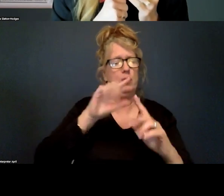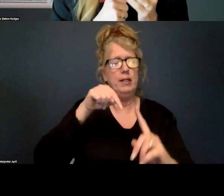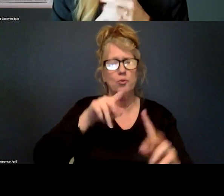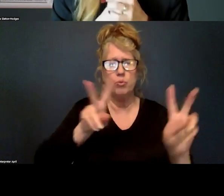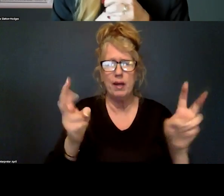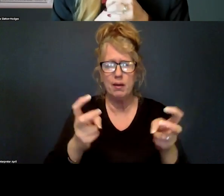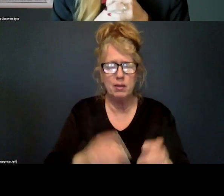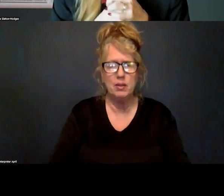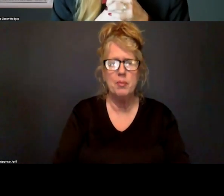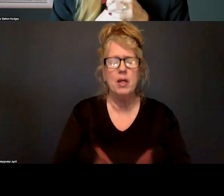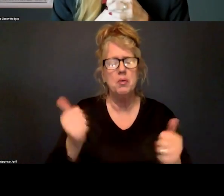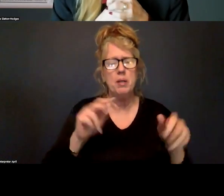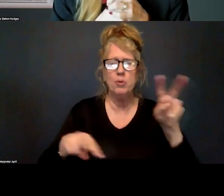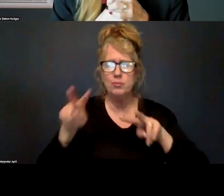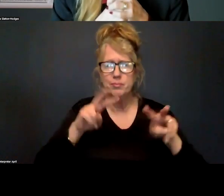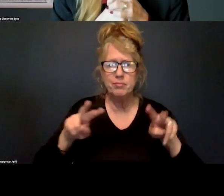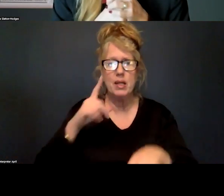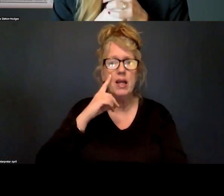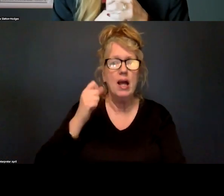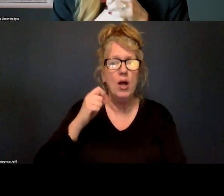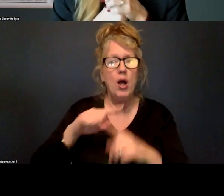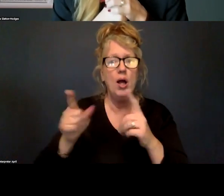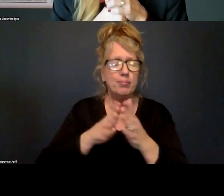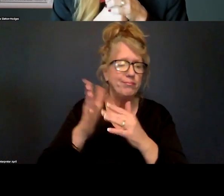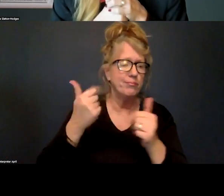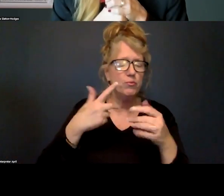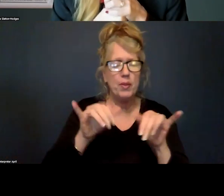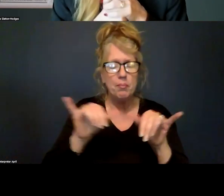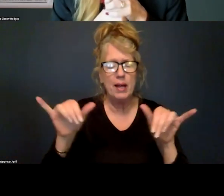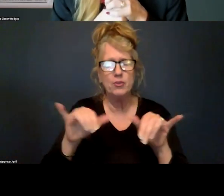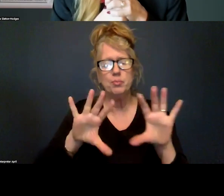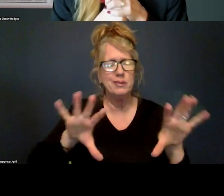and look at things such as social drivers of health measurement sets,